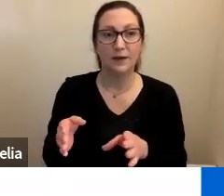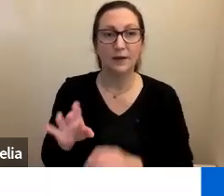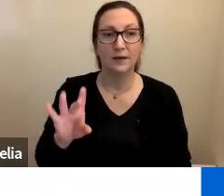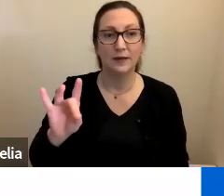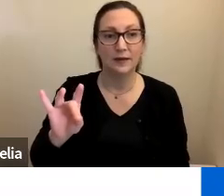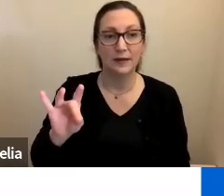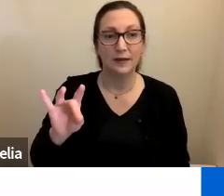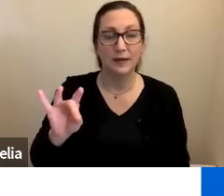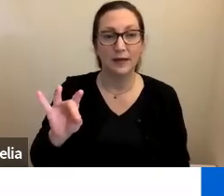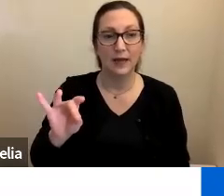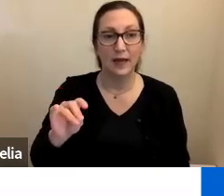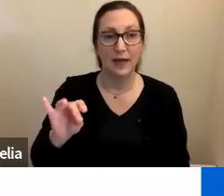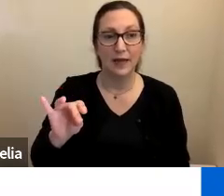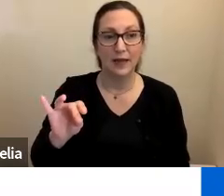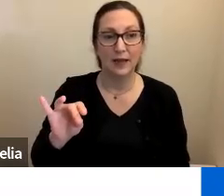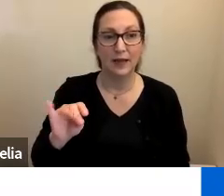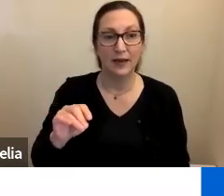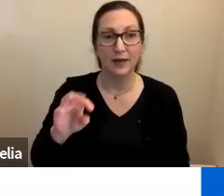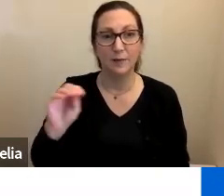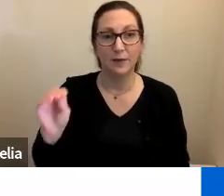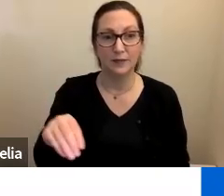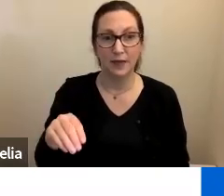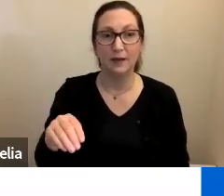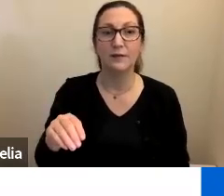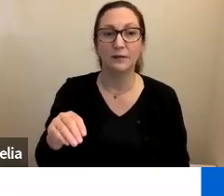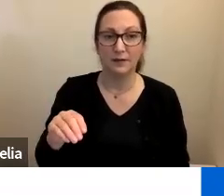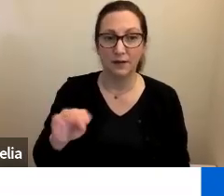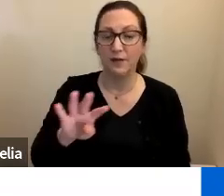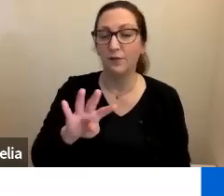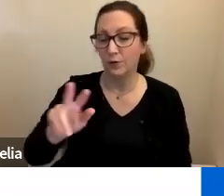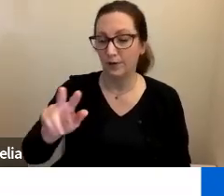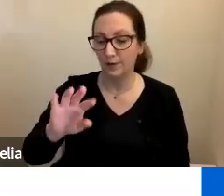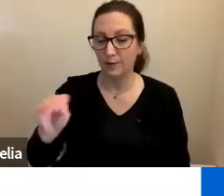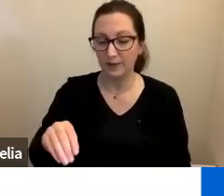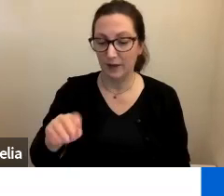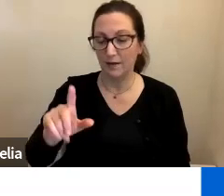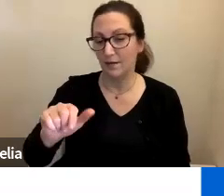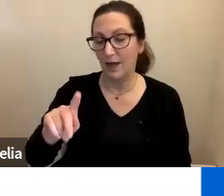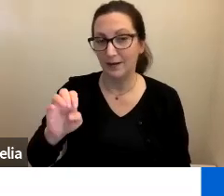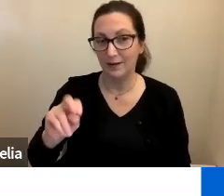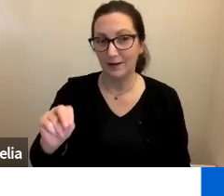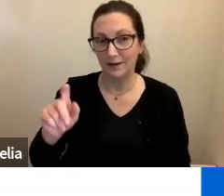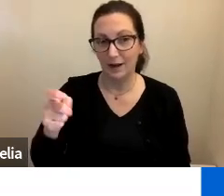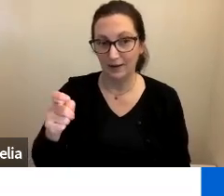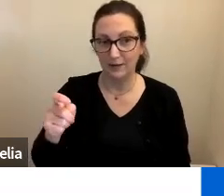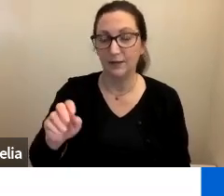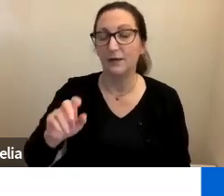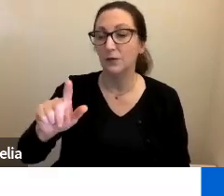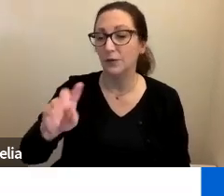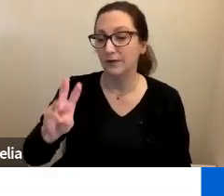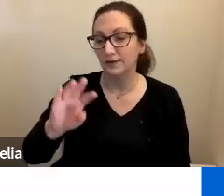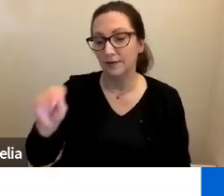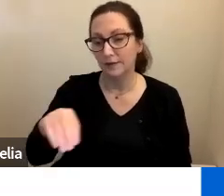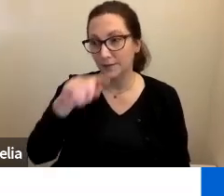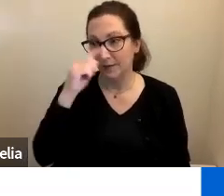18%. We see that 43% of the invitations went to Latinx students, 26% to Black